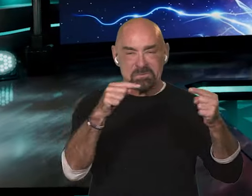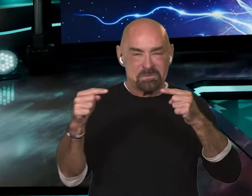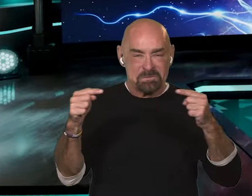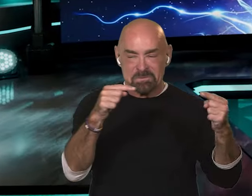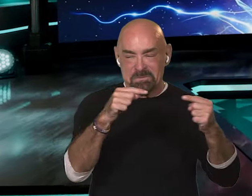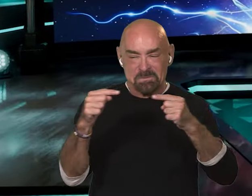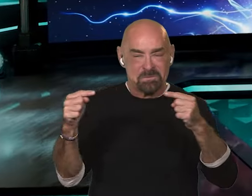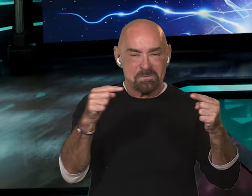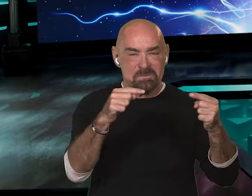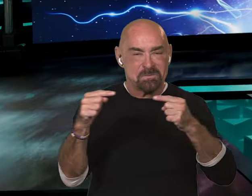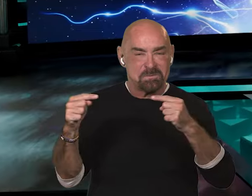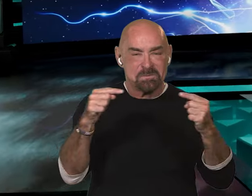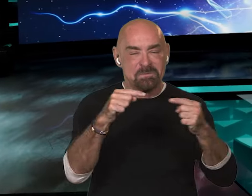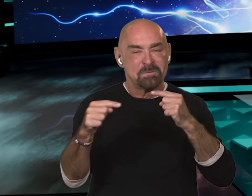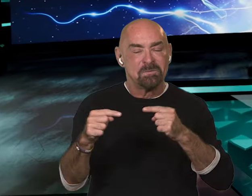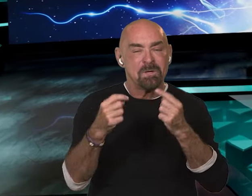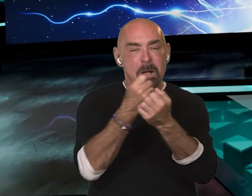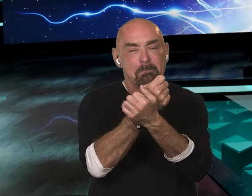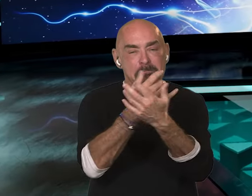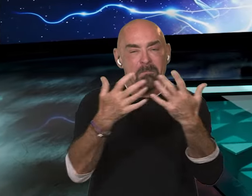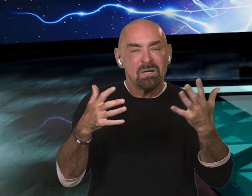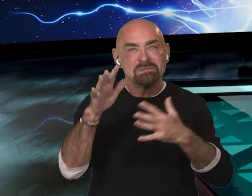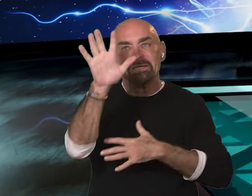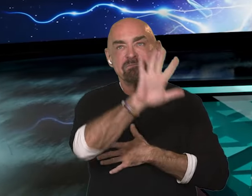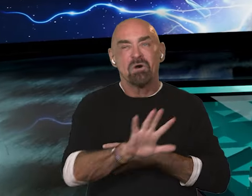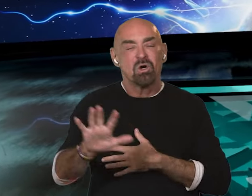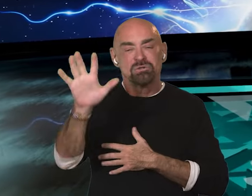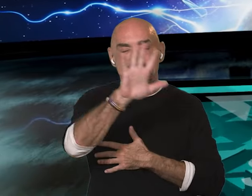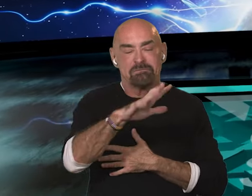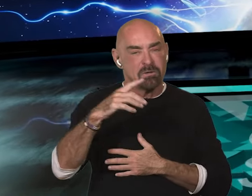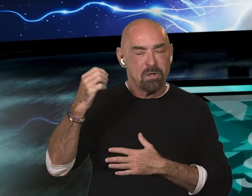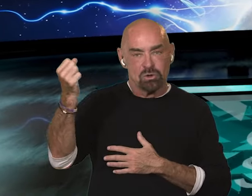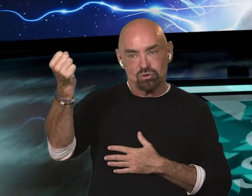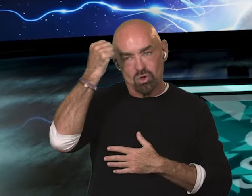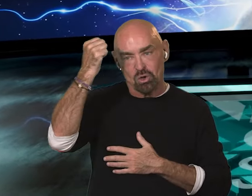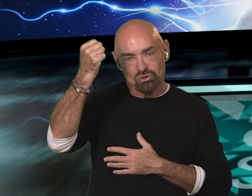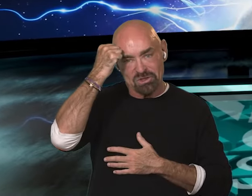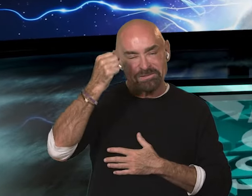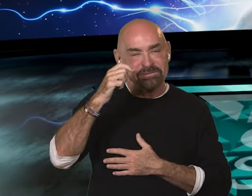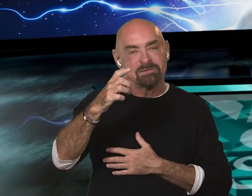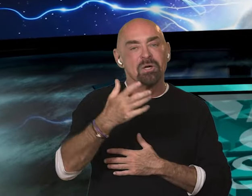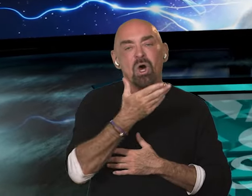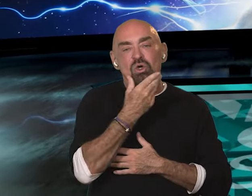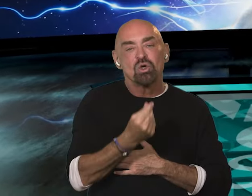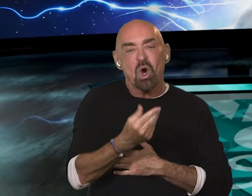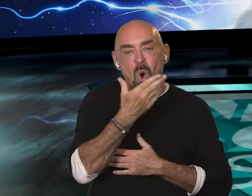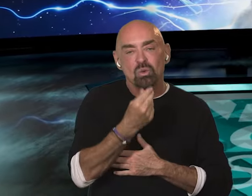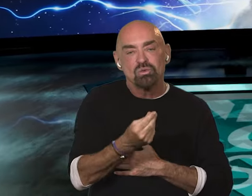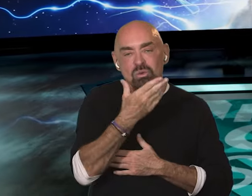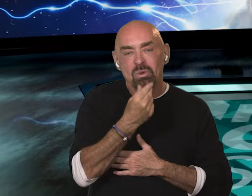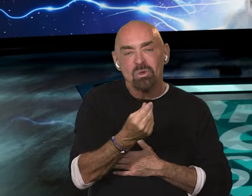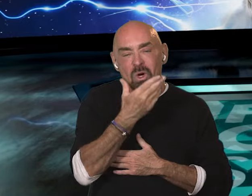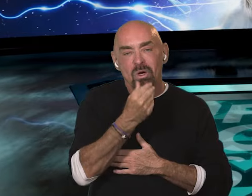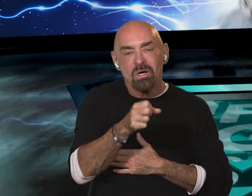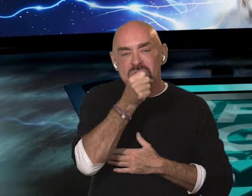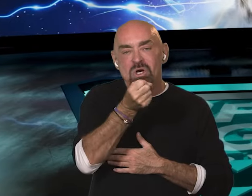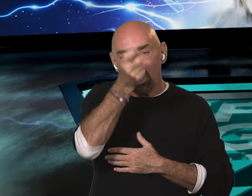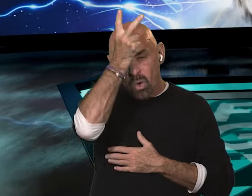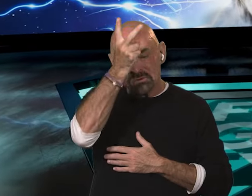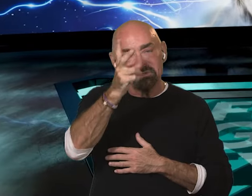Go toe-to-toe with Capybara Thanos in Multiverse of Nonsense, a brand new DLC pack for